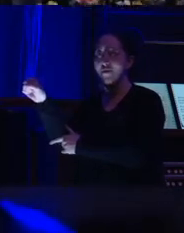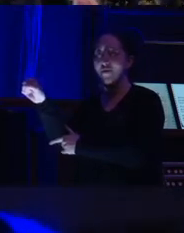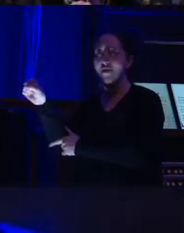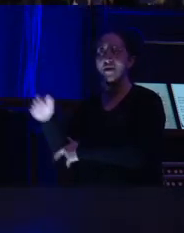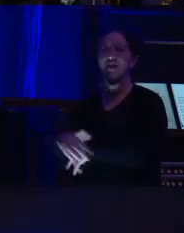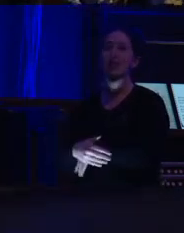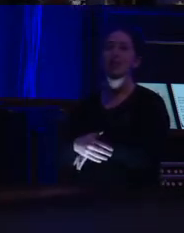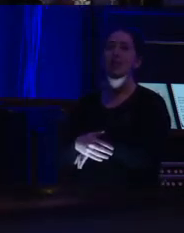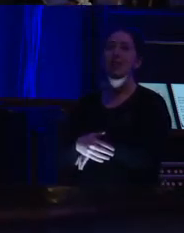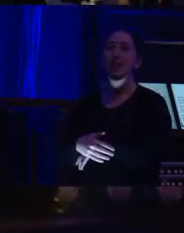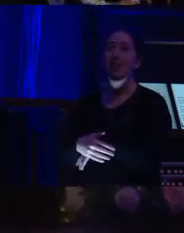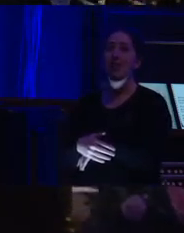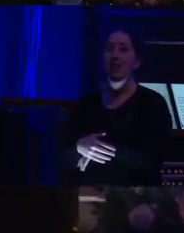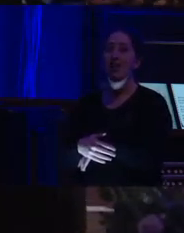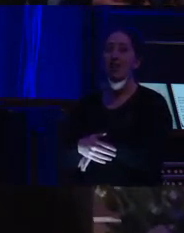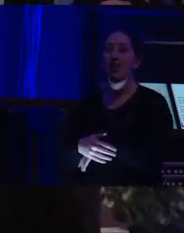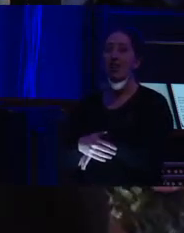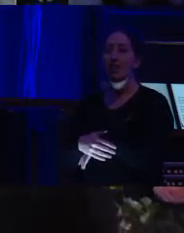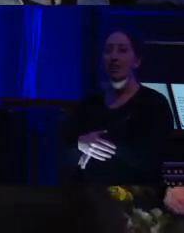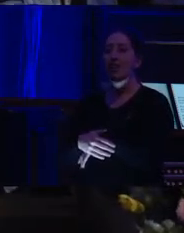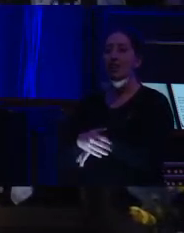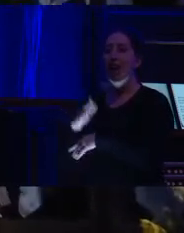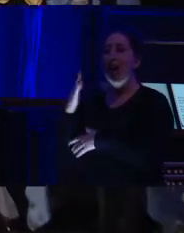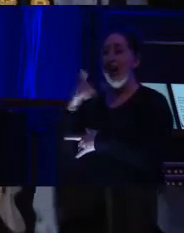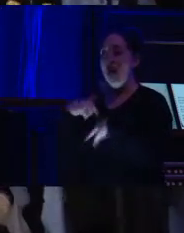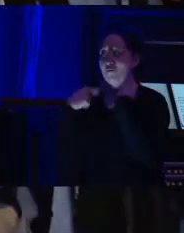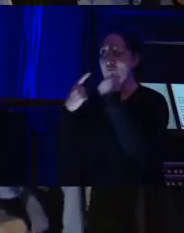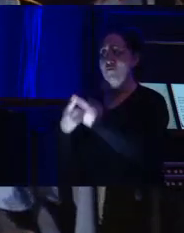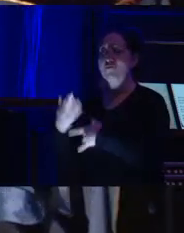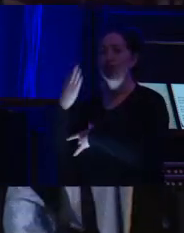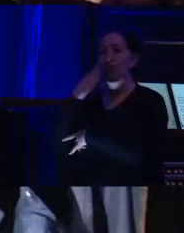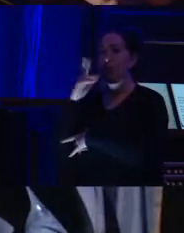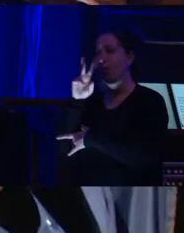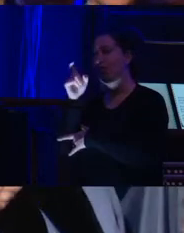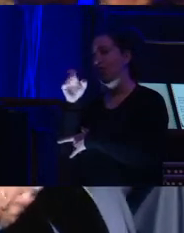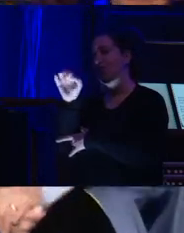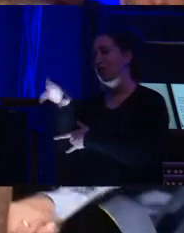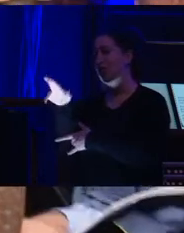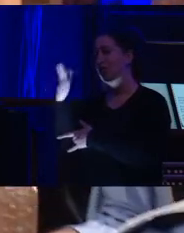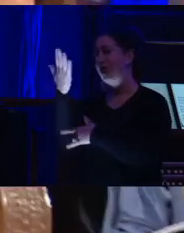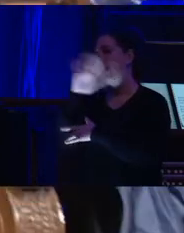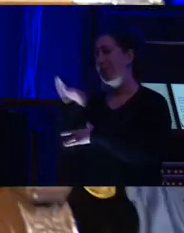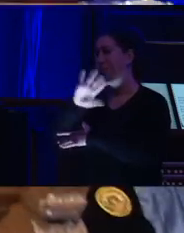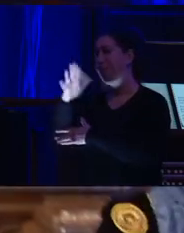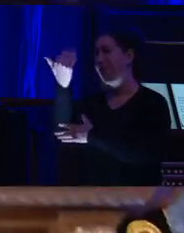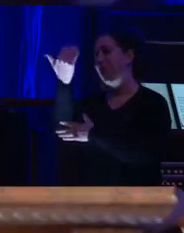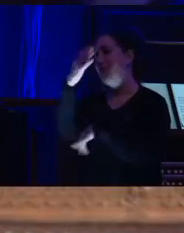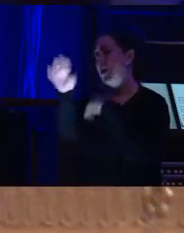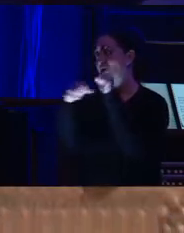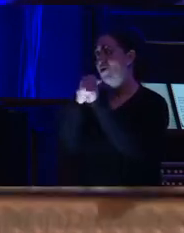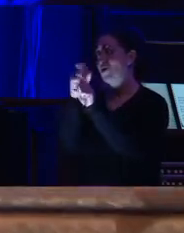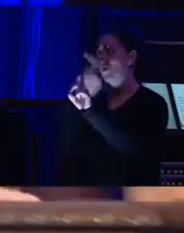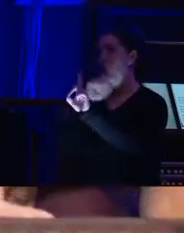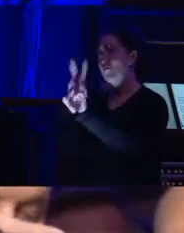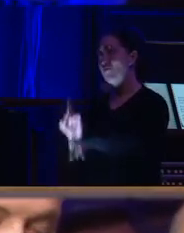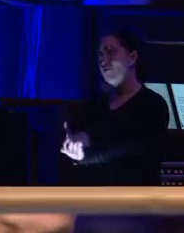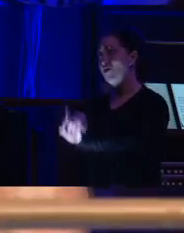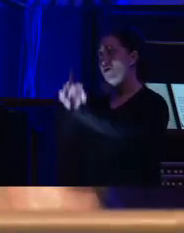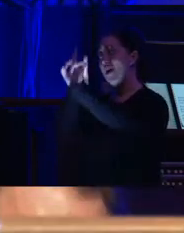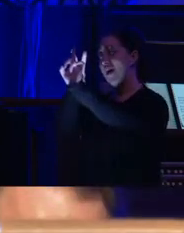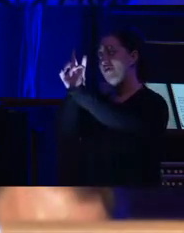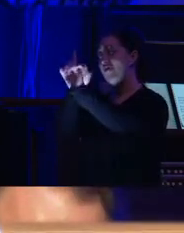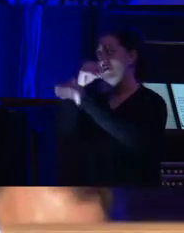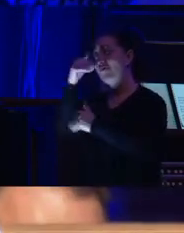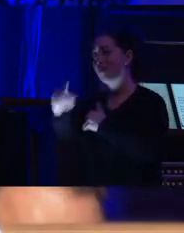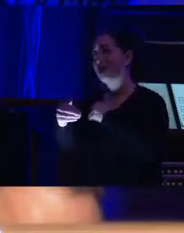I've been lucky to come to know Victor over the past 15 years. I've looked up to him every